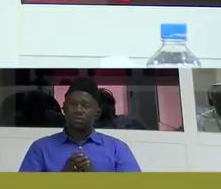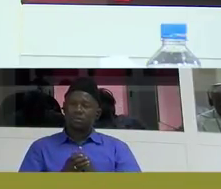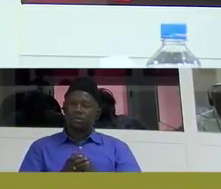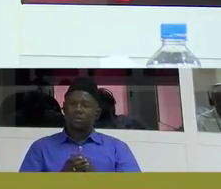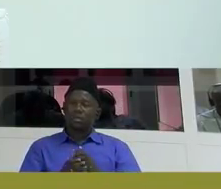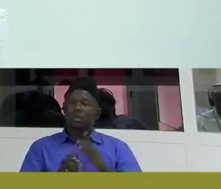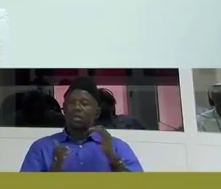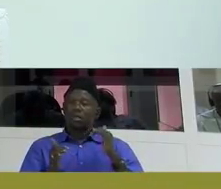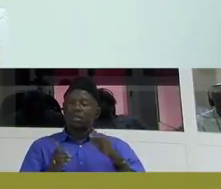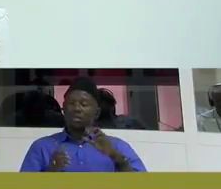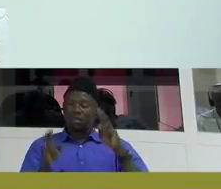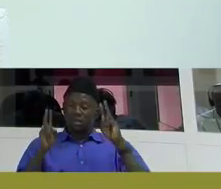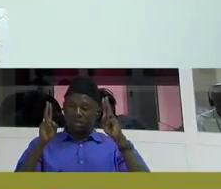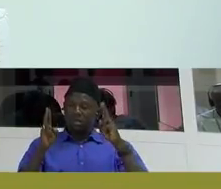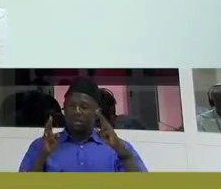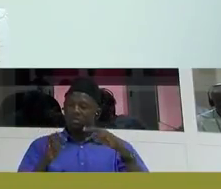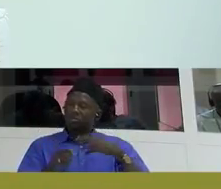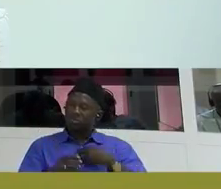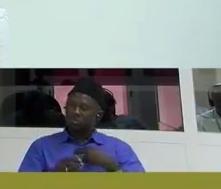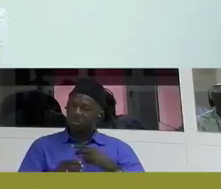find ways of implementing